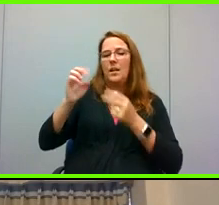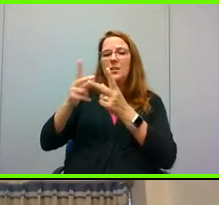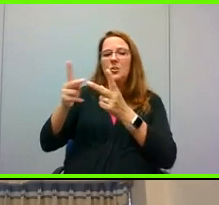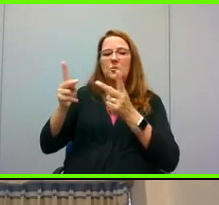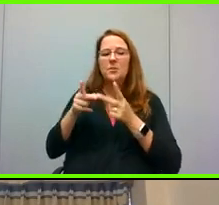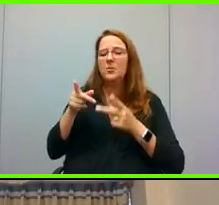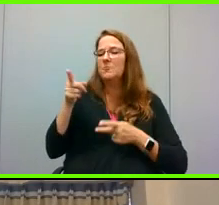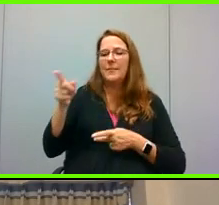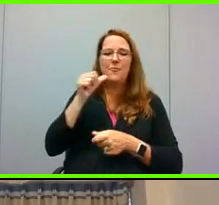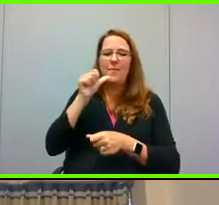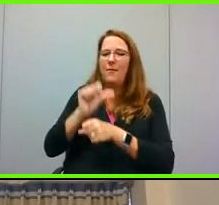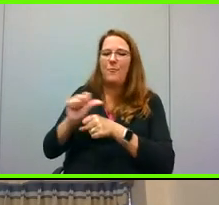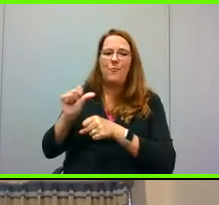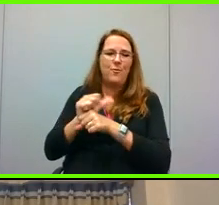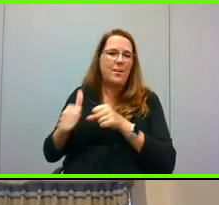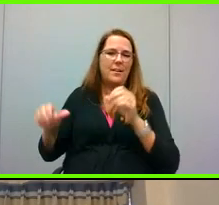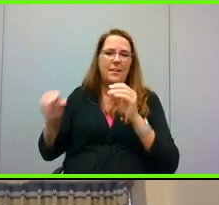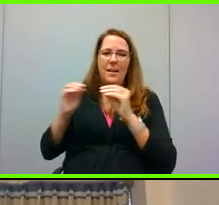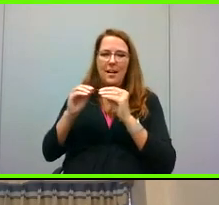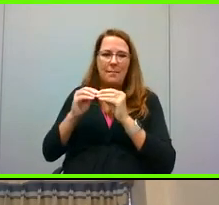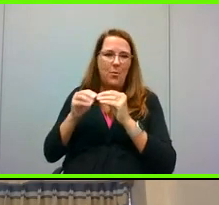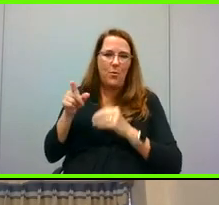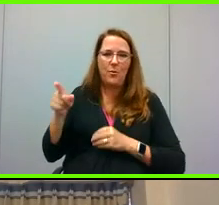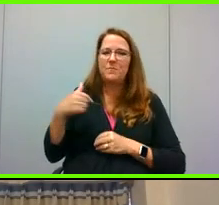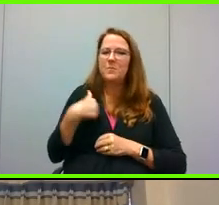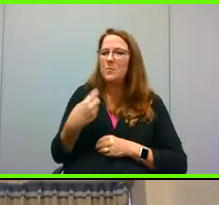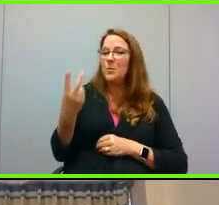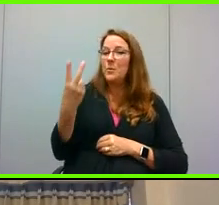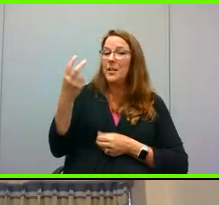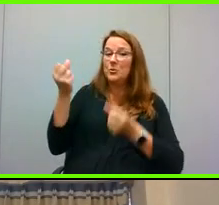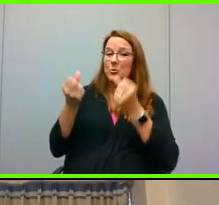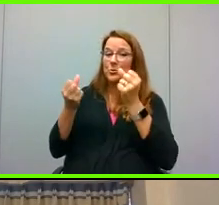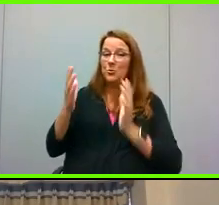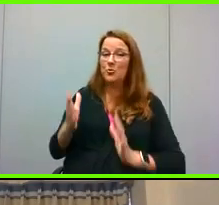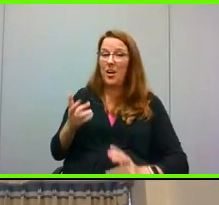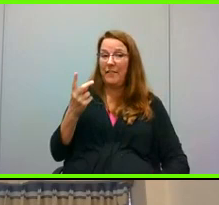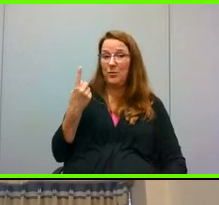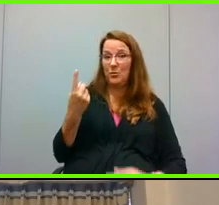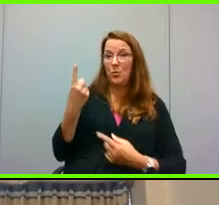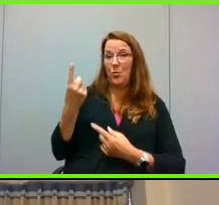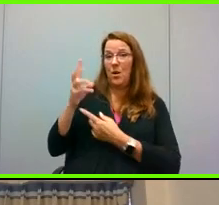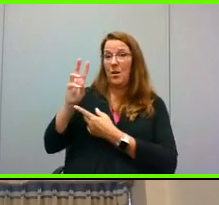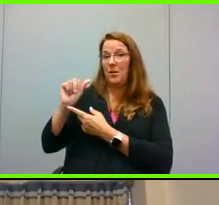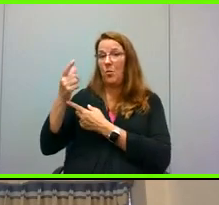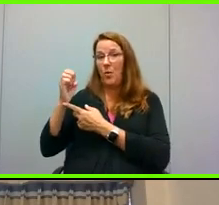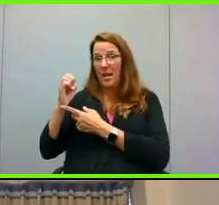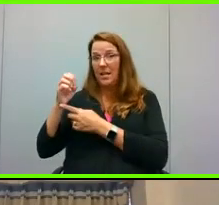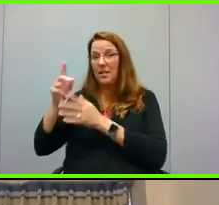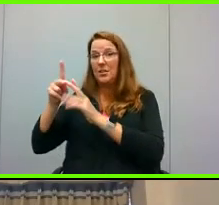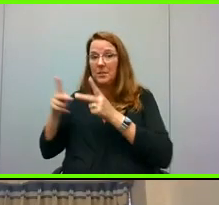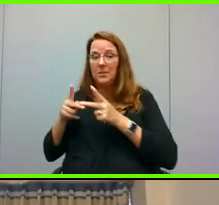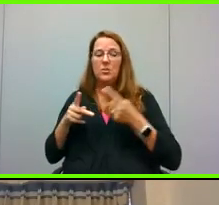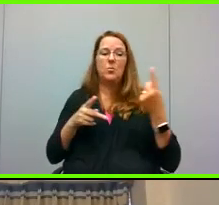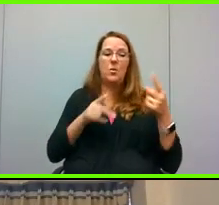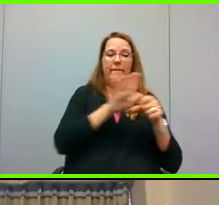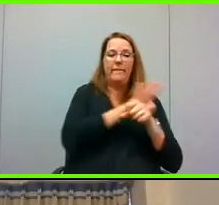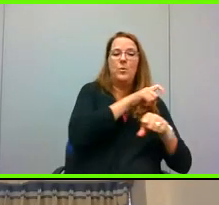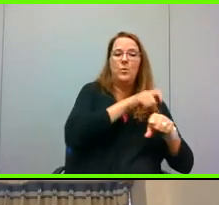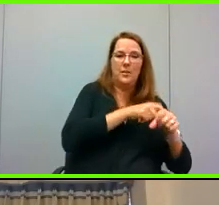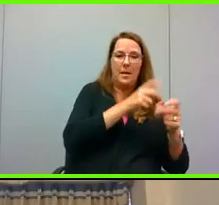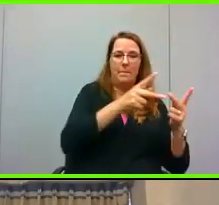any longer. And most of them, we only had 2 drivers. One was a wage position and one was a full-time position. The